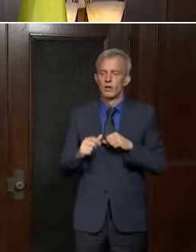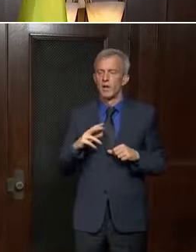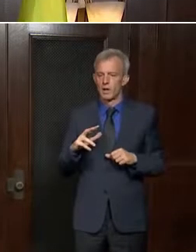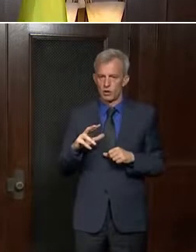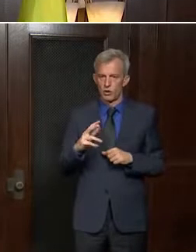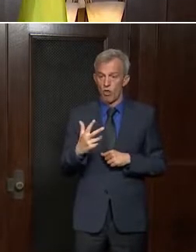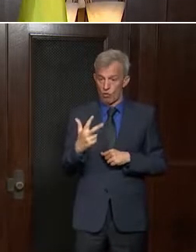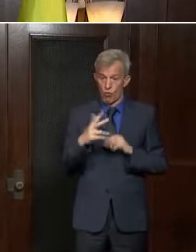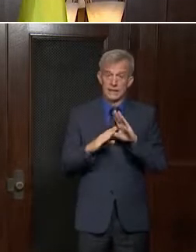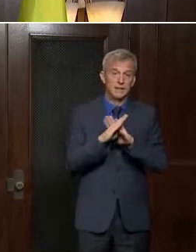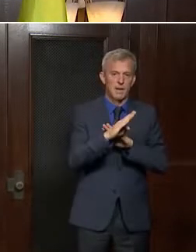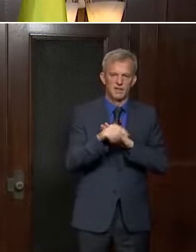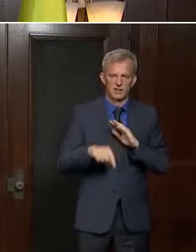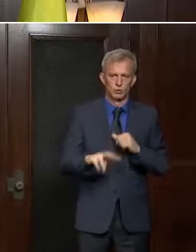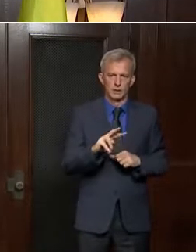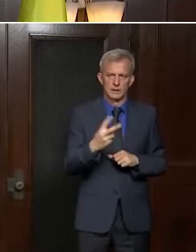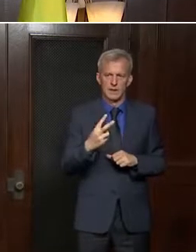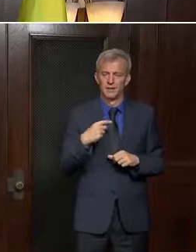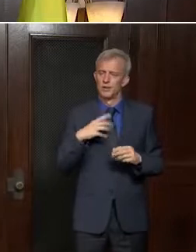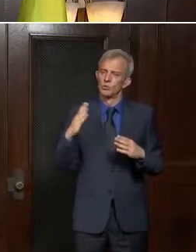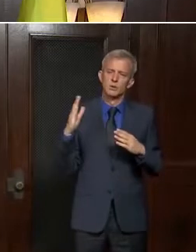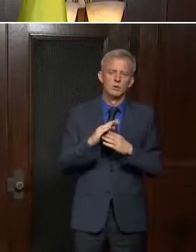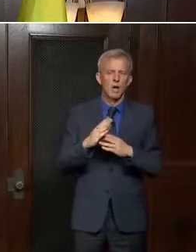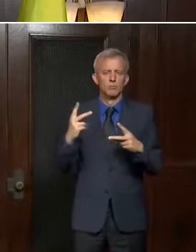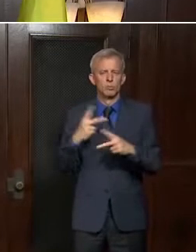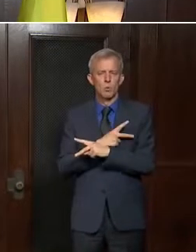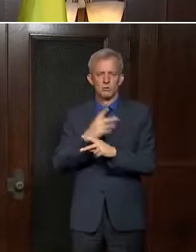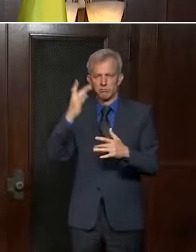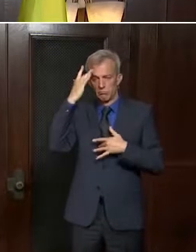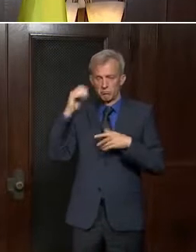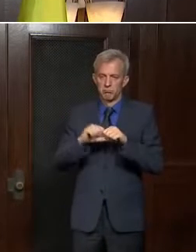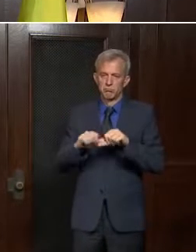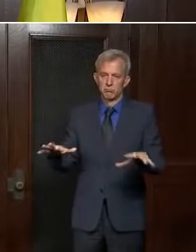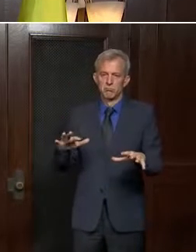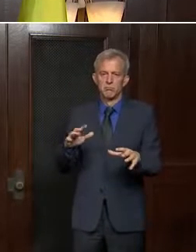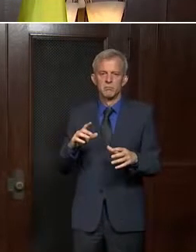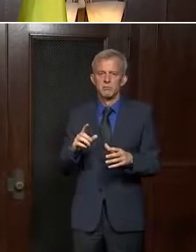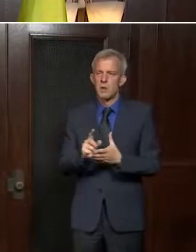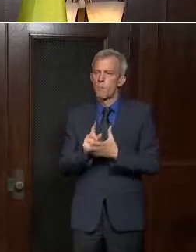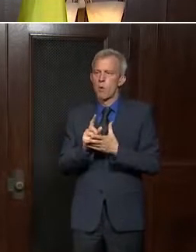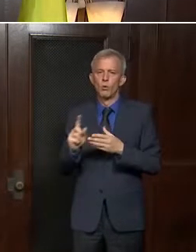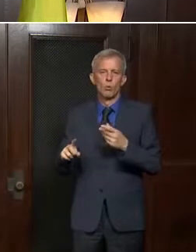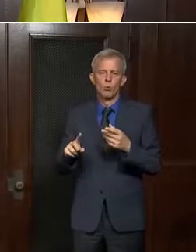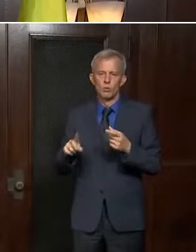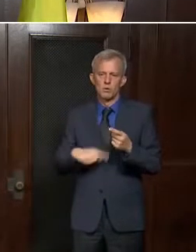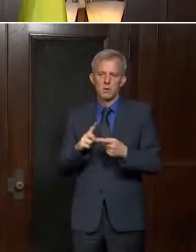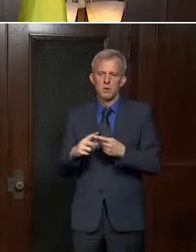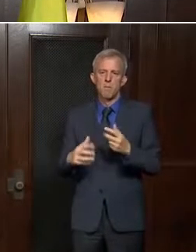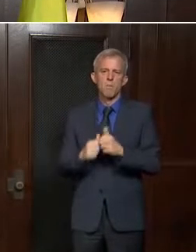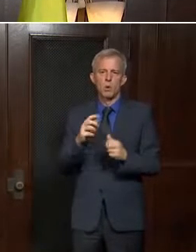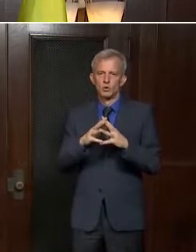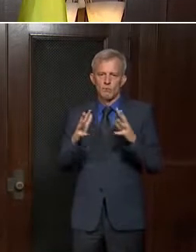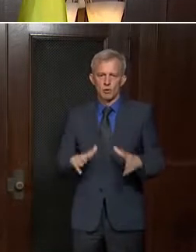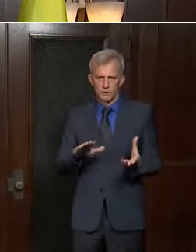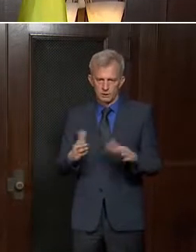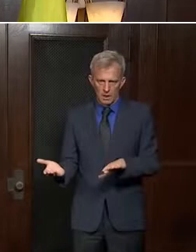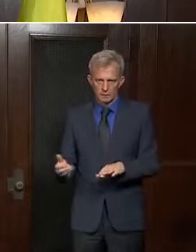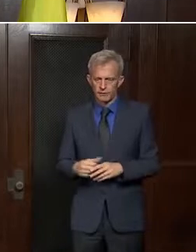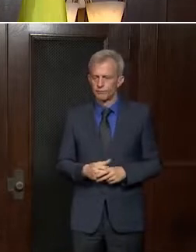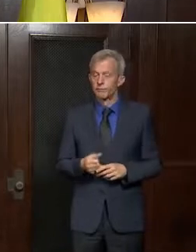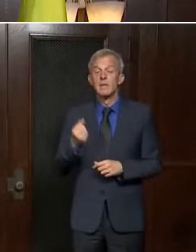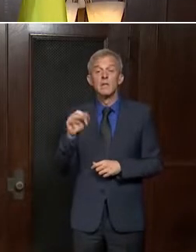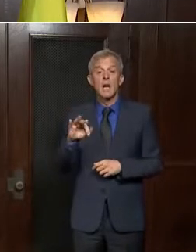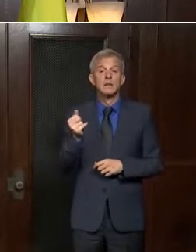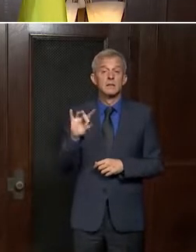this was at the peak of the pandemic, at the point at which most Americans died. But in 1918, San Francisco acted